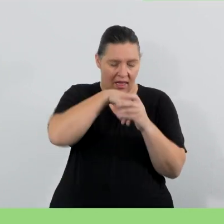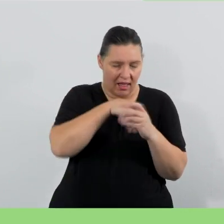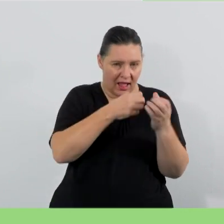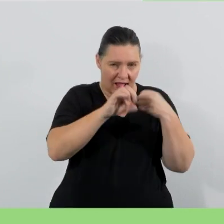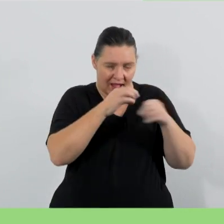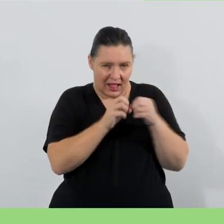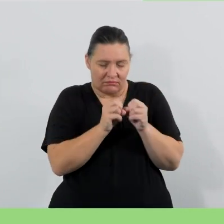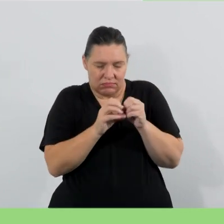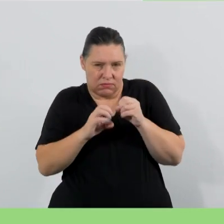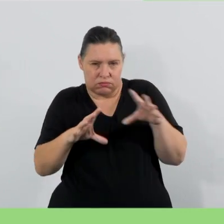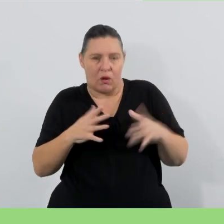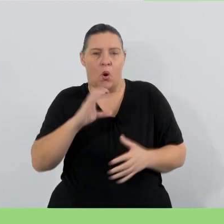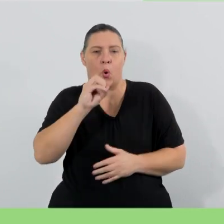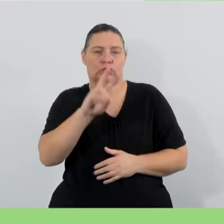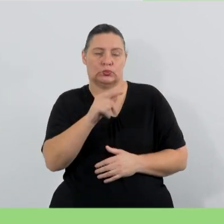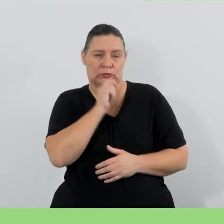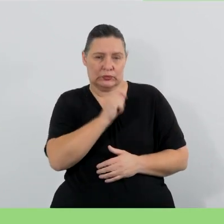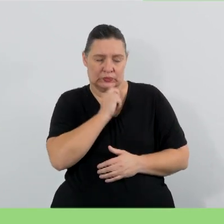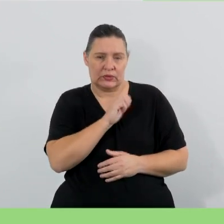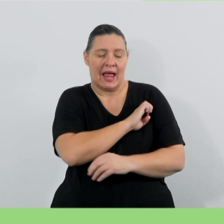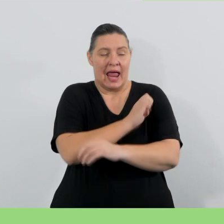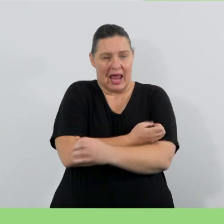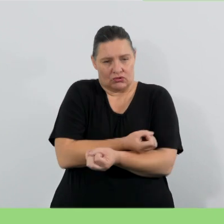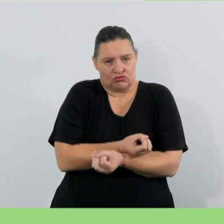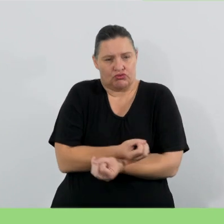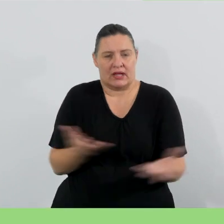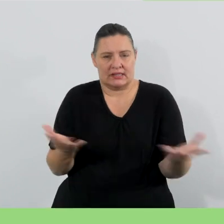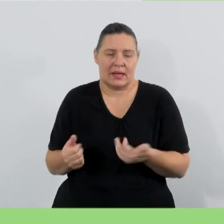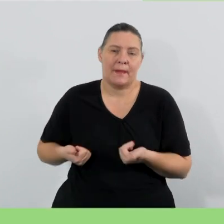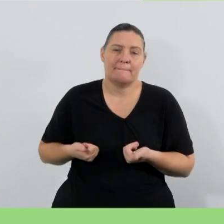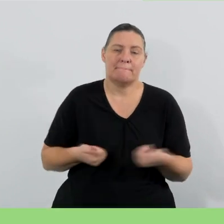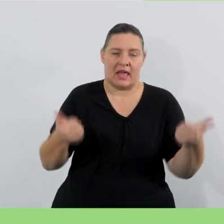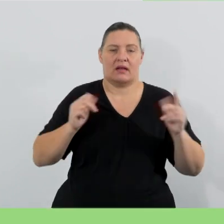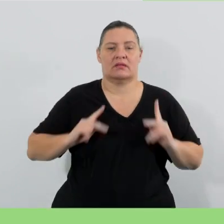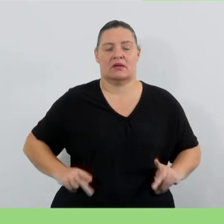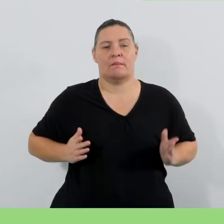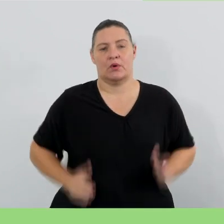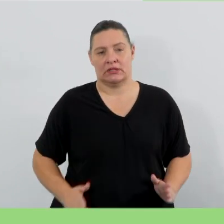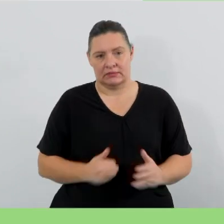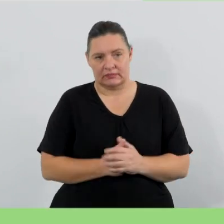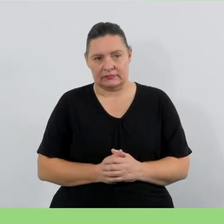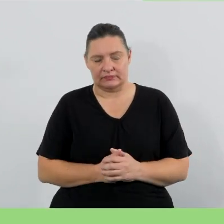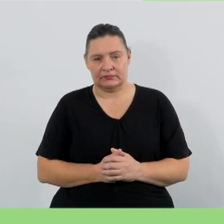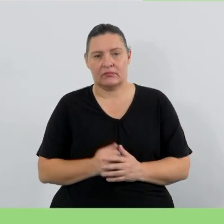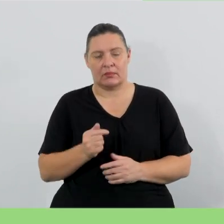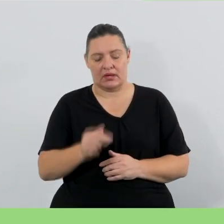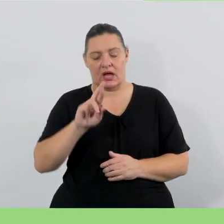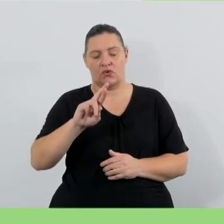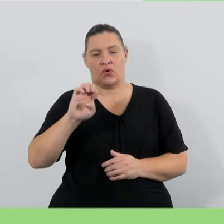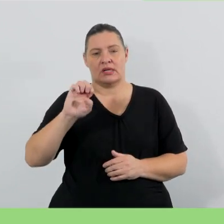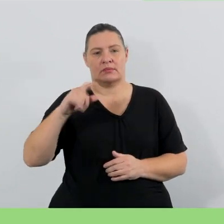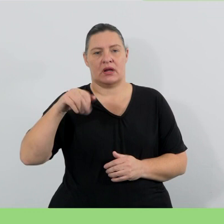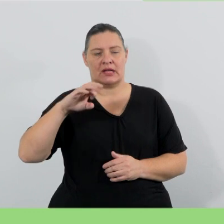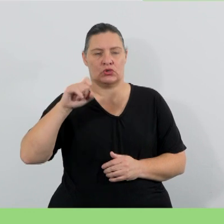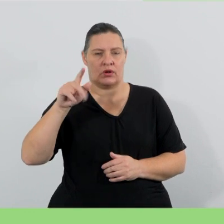down using oxygen and energy is released back into the organism's body. So that is